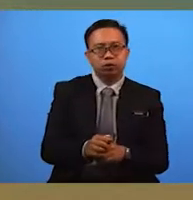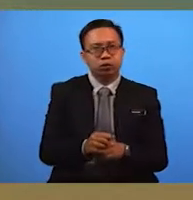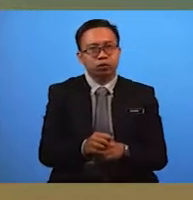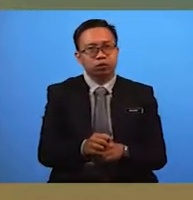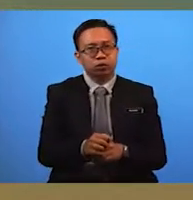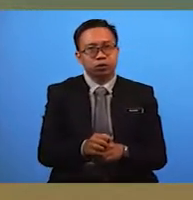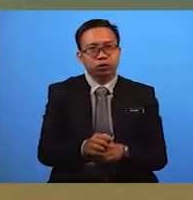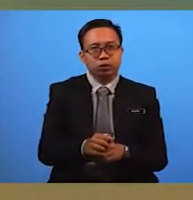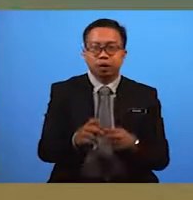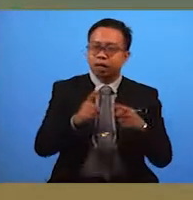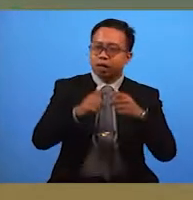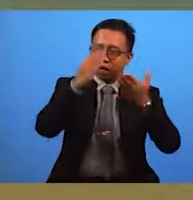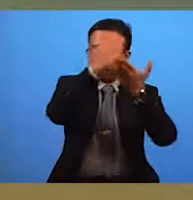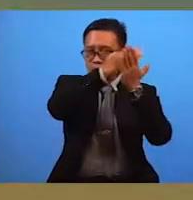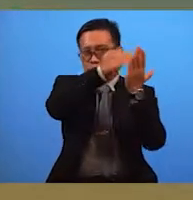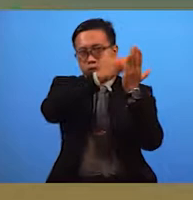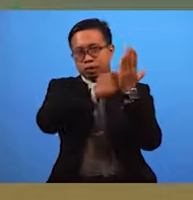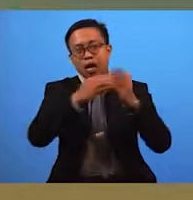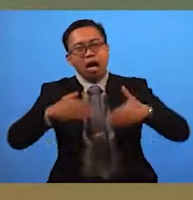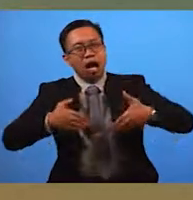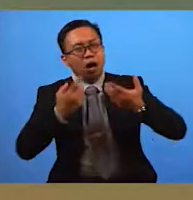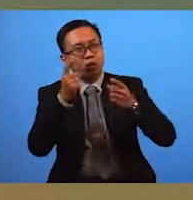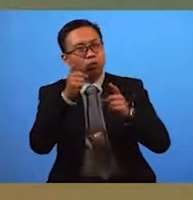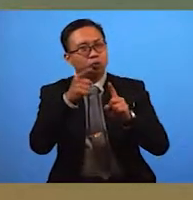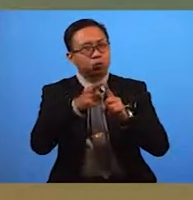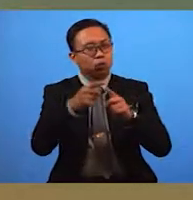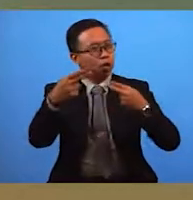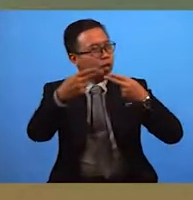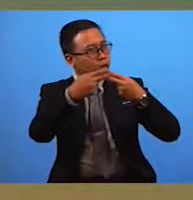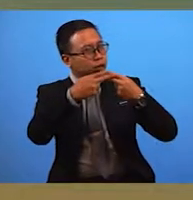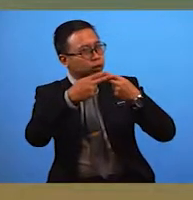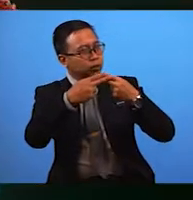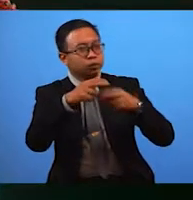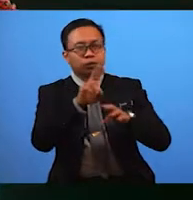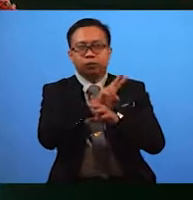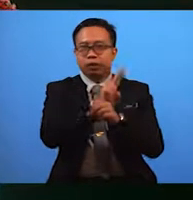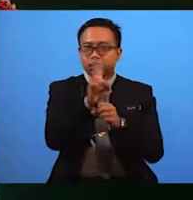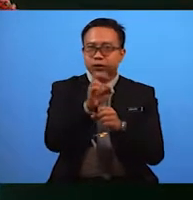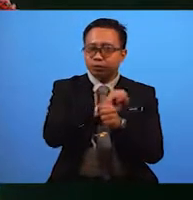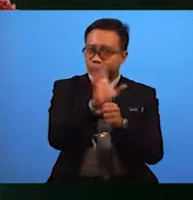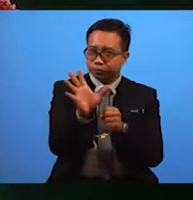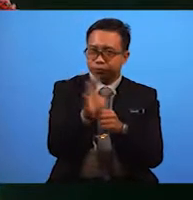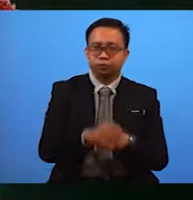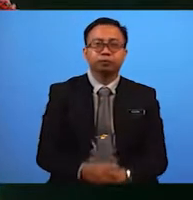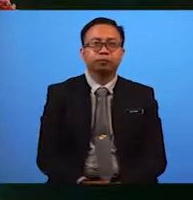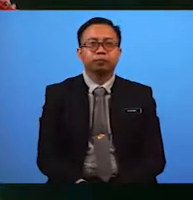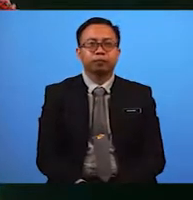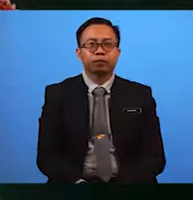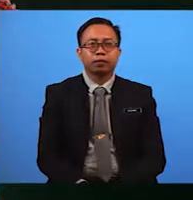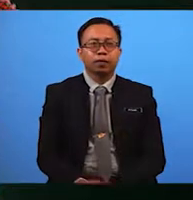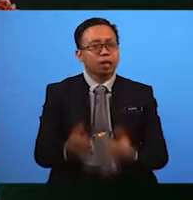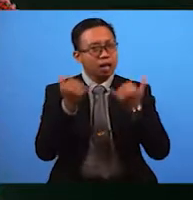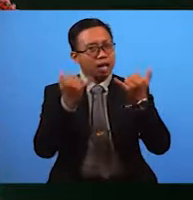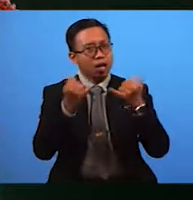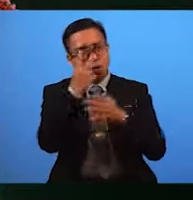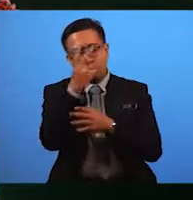it is a list of some ways to prevent the spread of this virus. We shall now look at